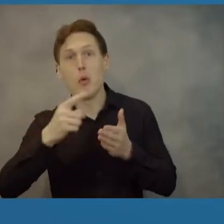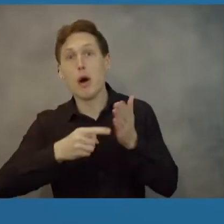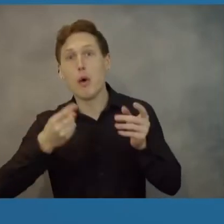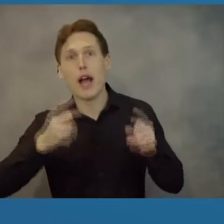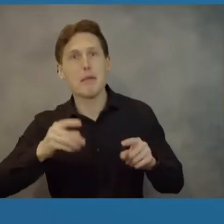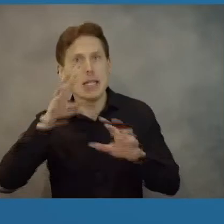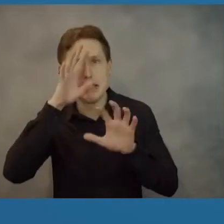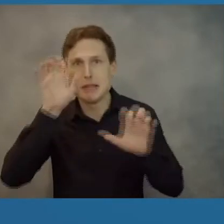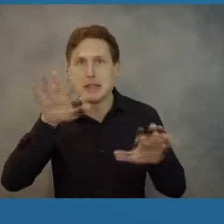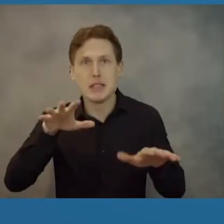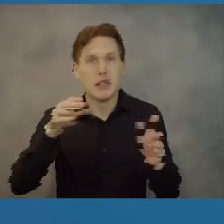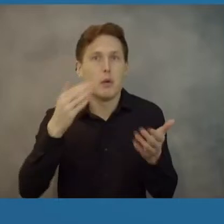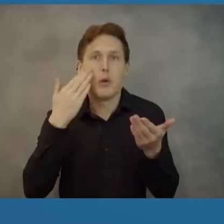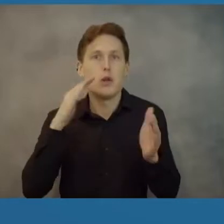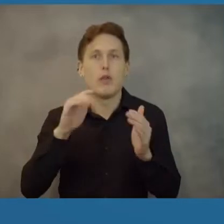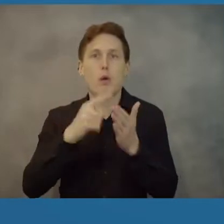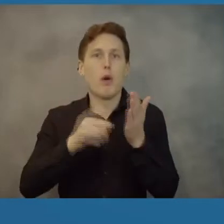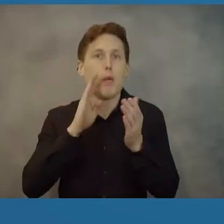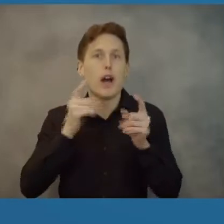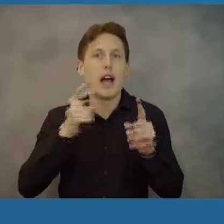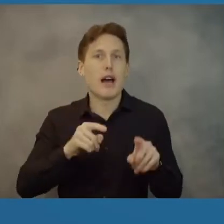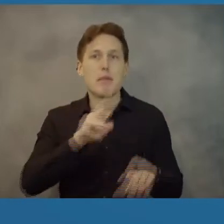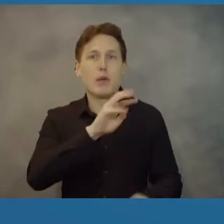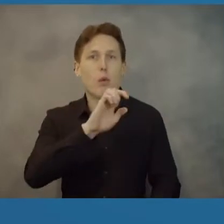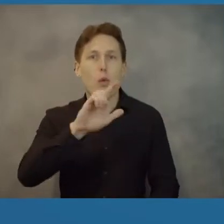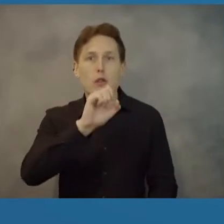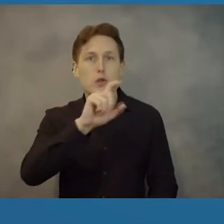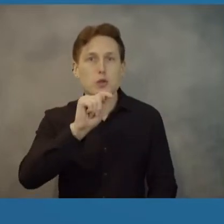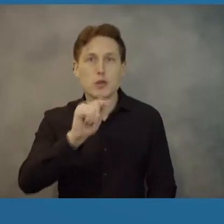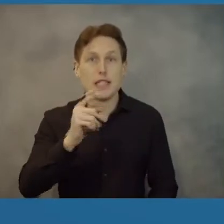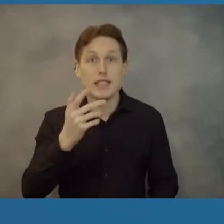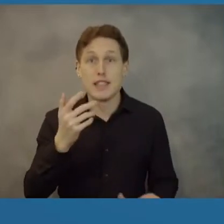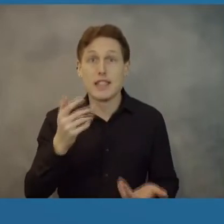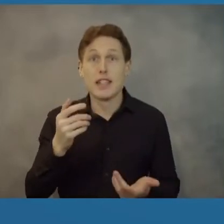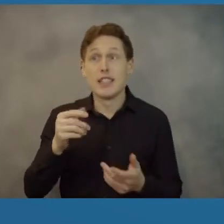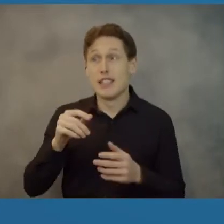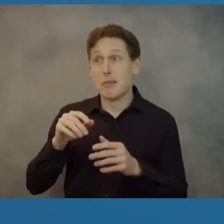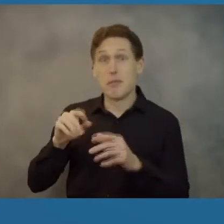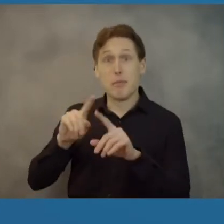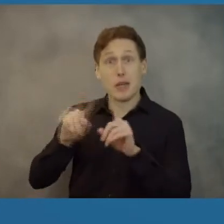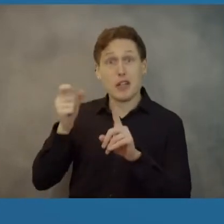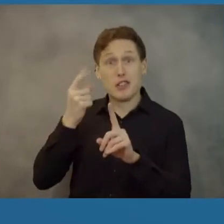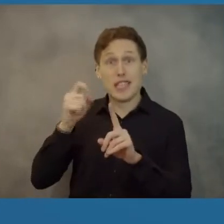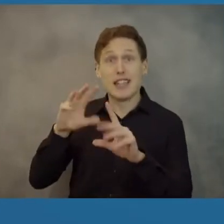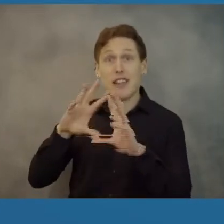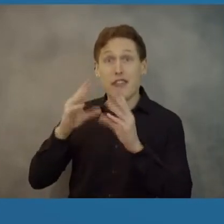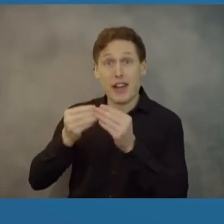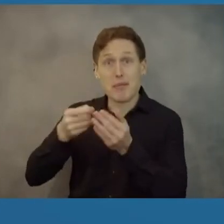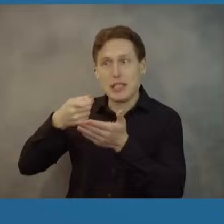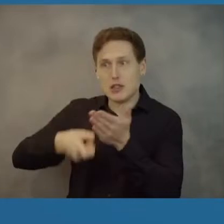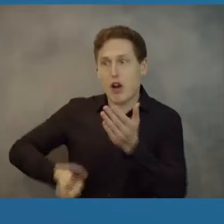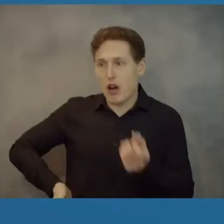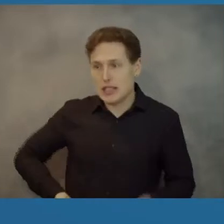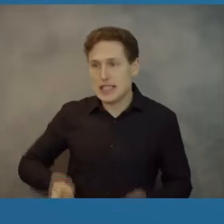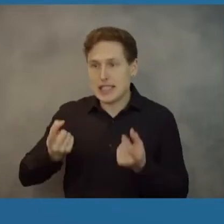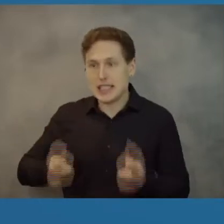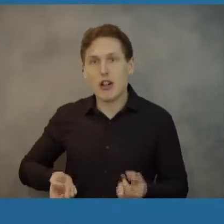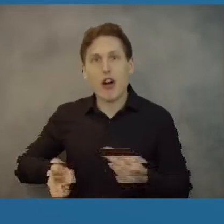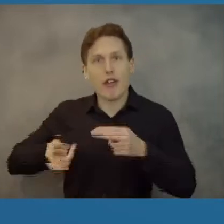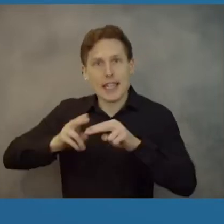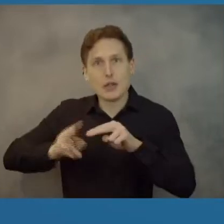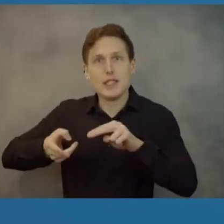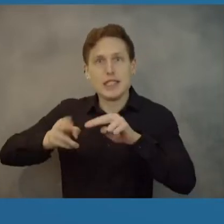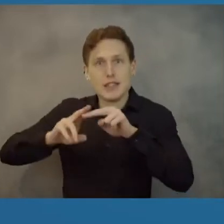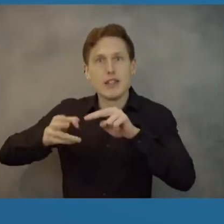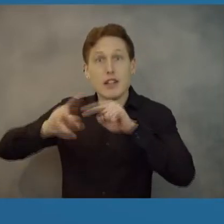And the cost of everything for families and the state of New York is going up. Our road salt and all the other things, the thousands of commodities that we have